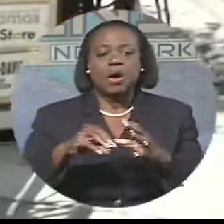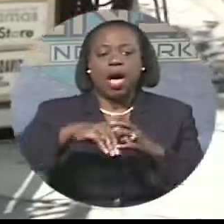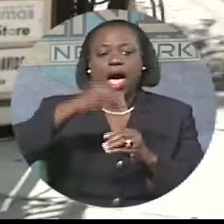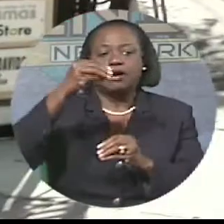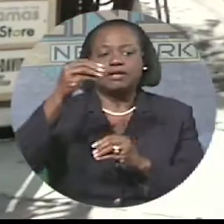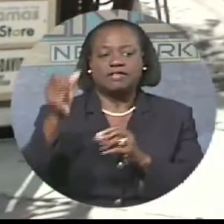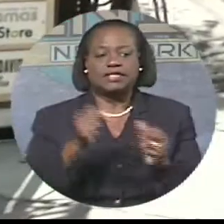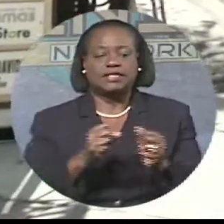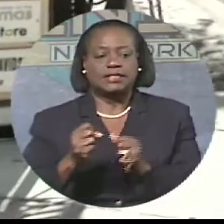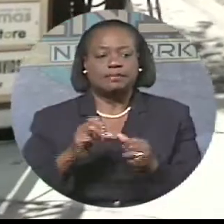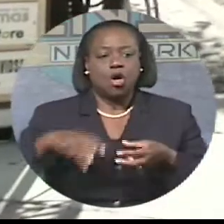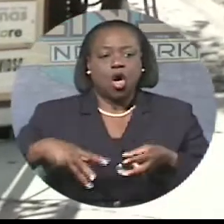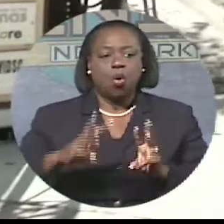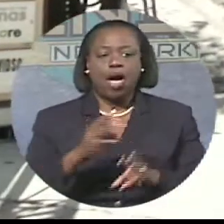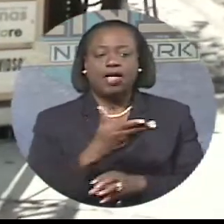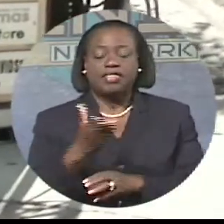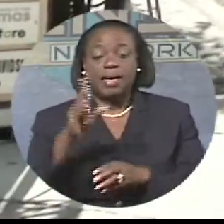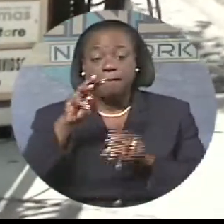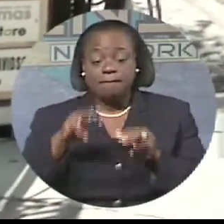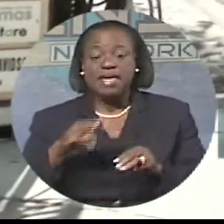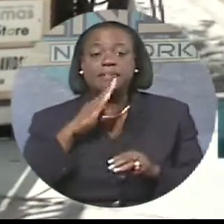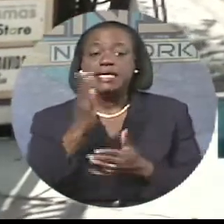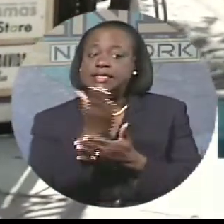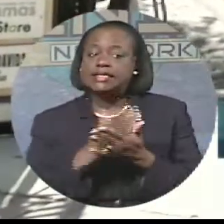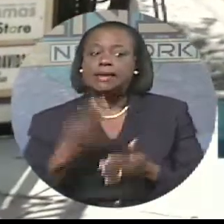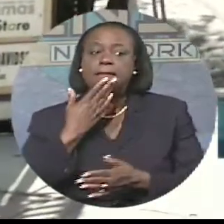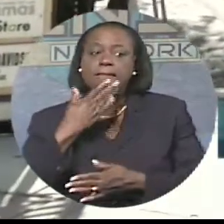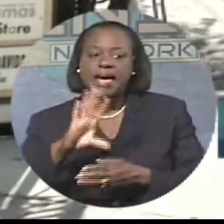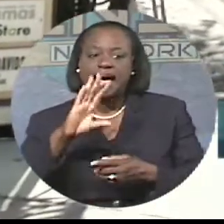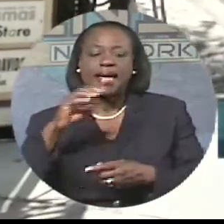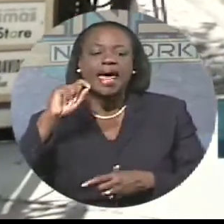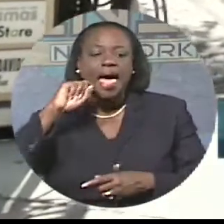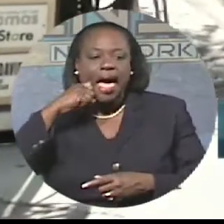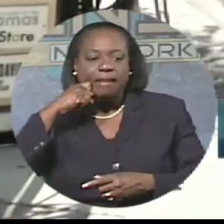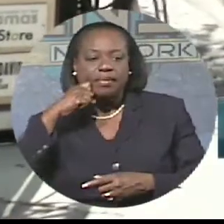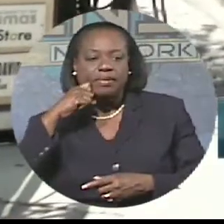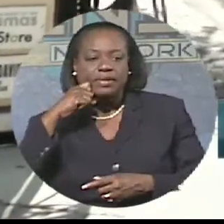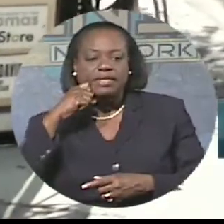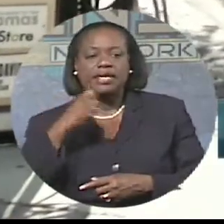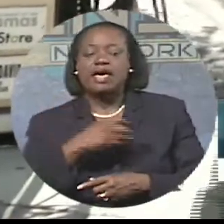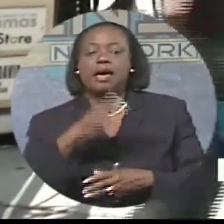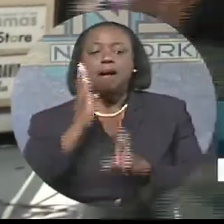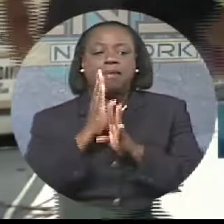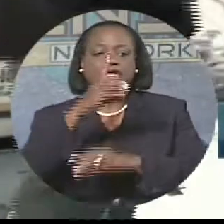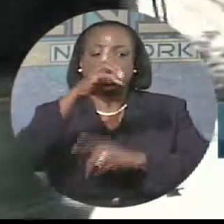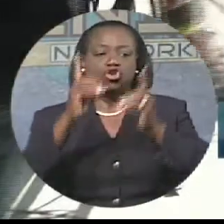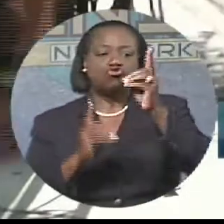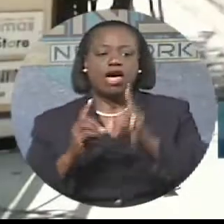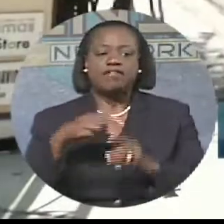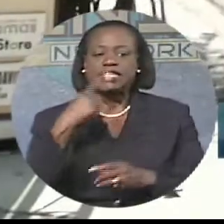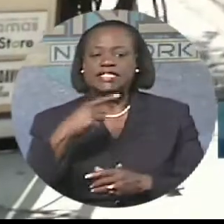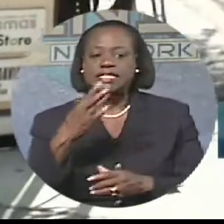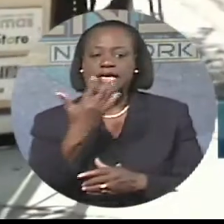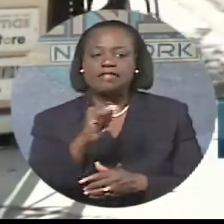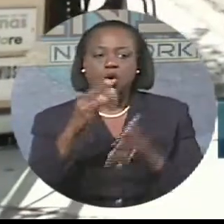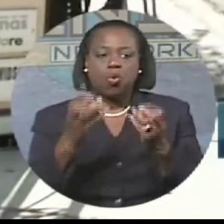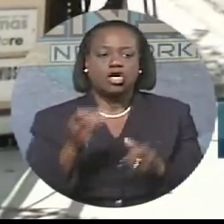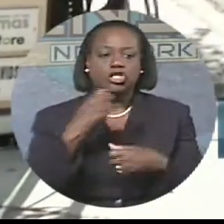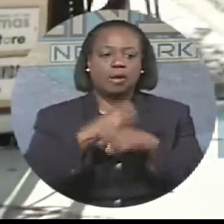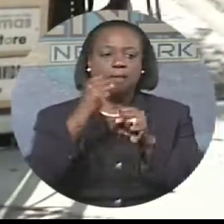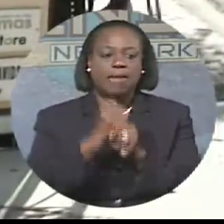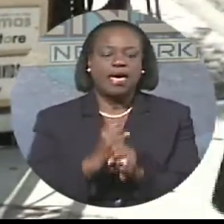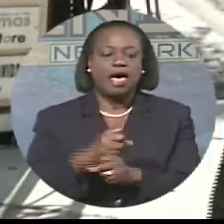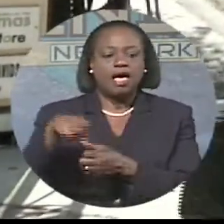system. Now, while there might be a few bad apples in the bunch, the bus drivers say they're committed to making the streets more safe